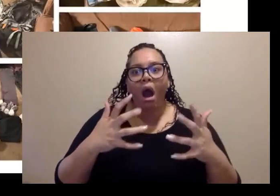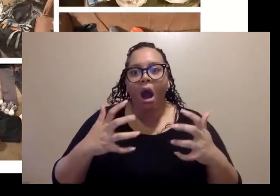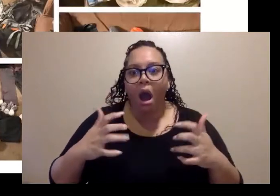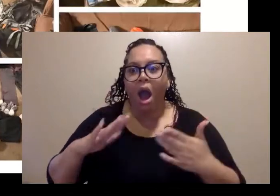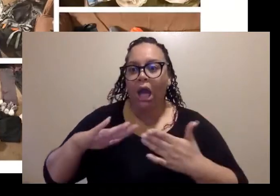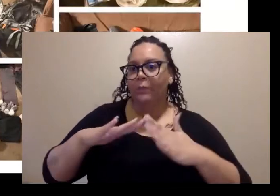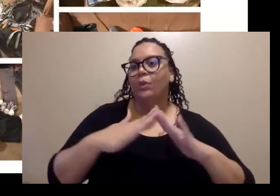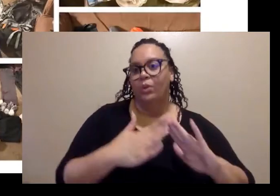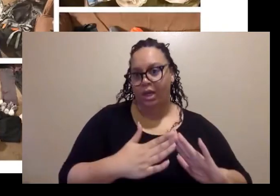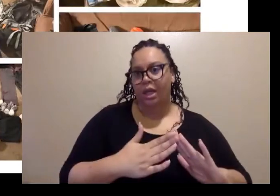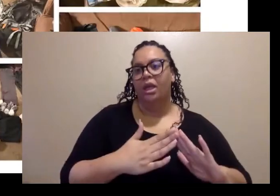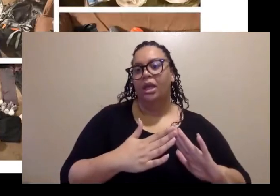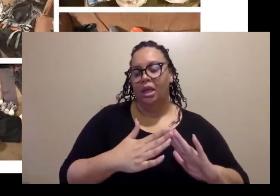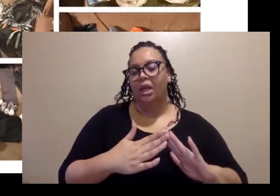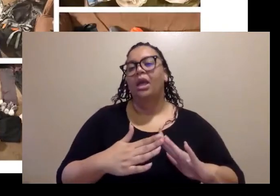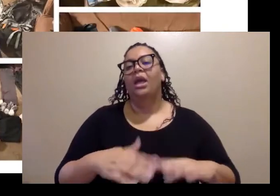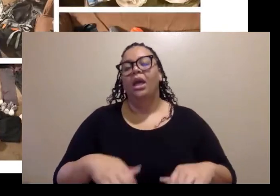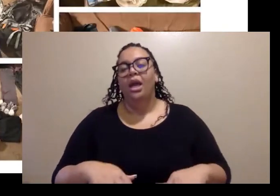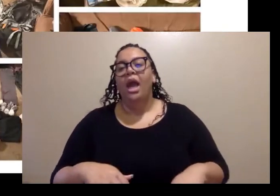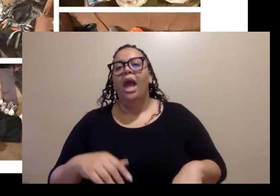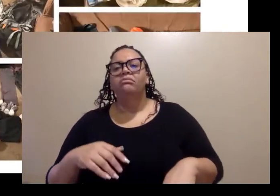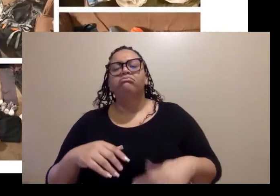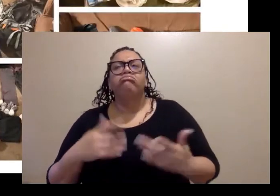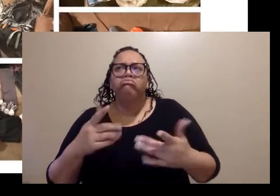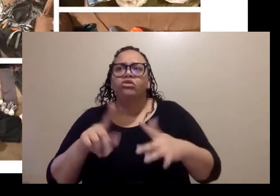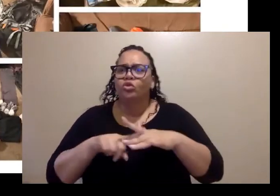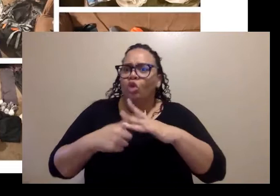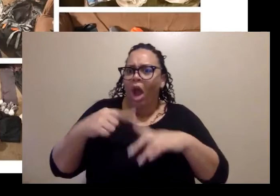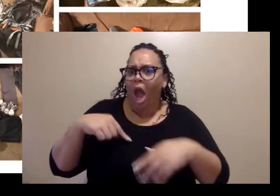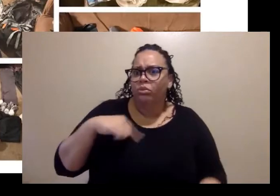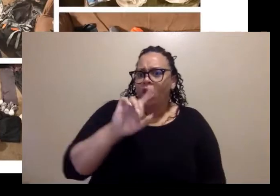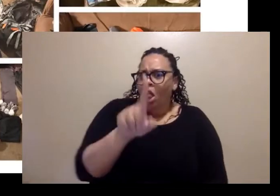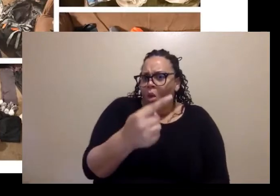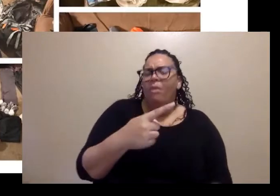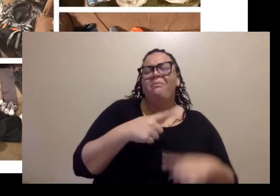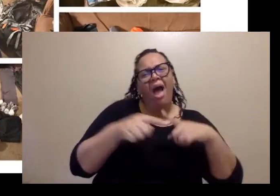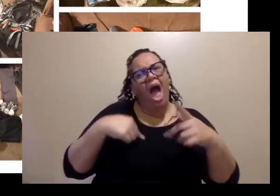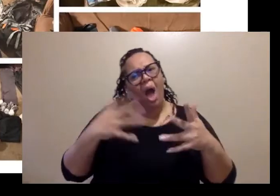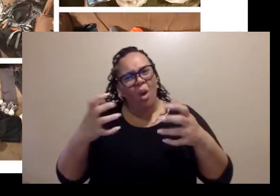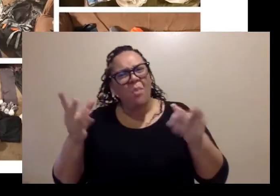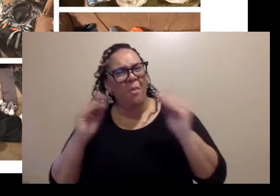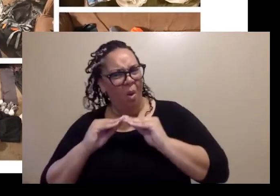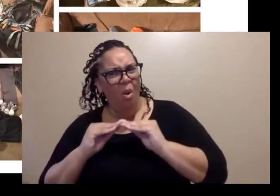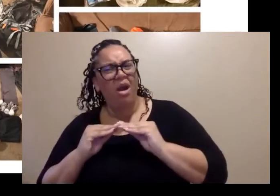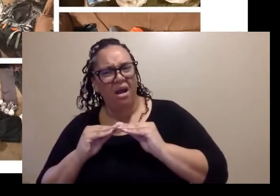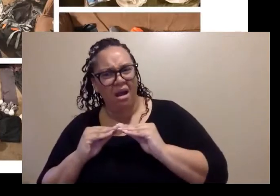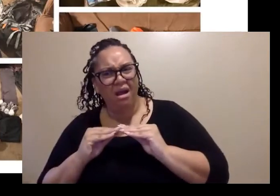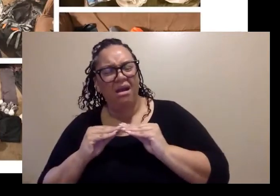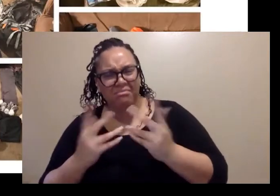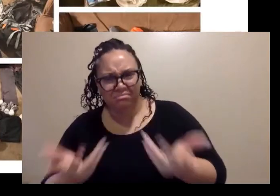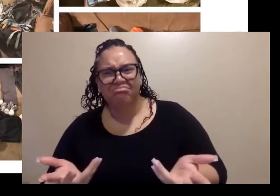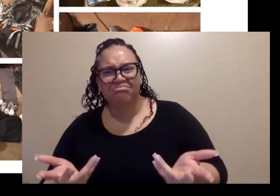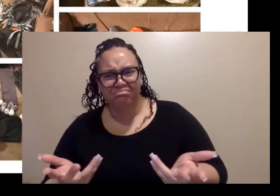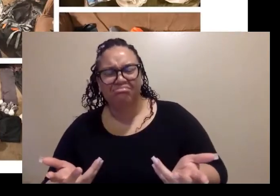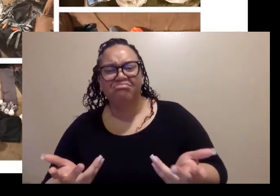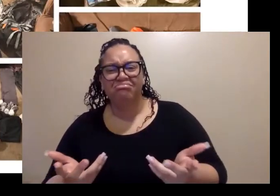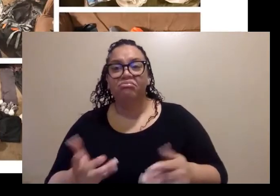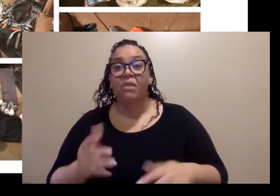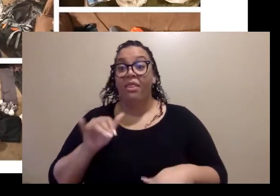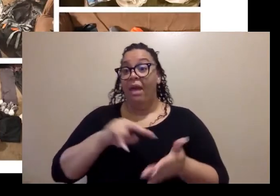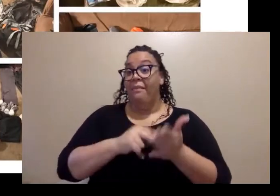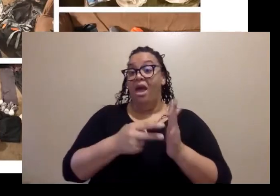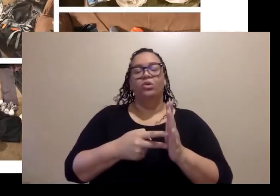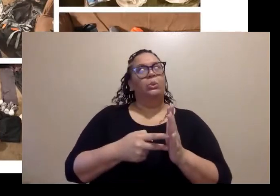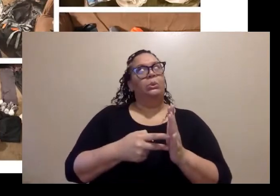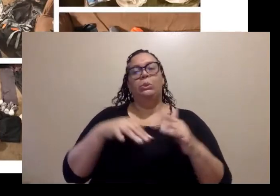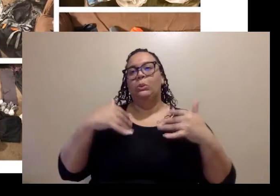it by myself, there was a hunger for community in a lot of ways. And that meant a lot to me.